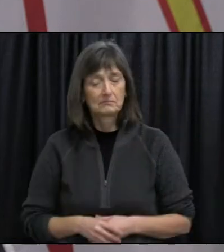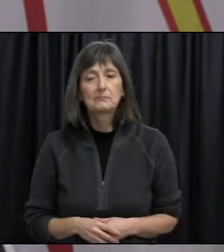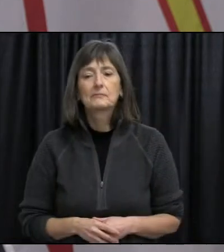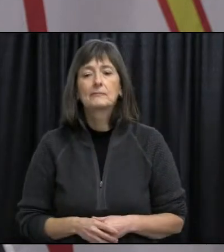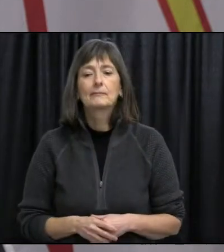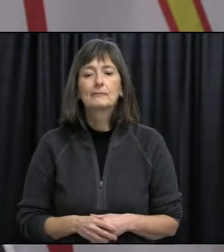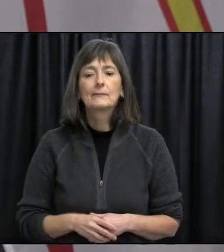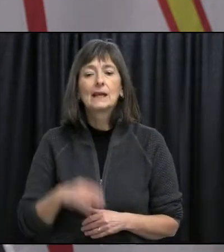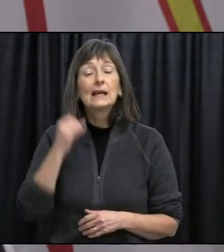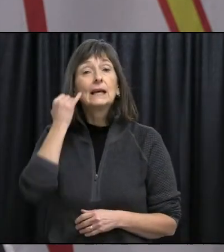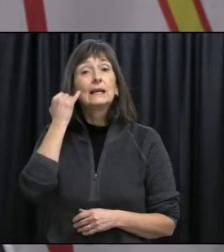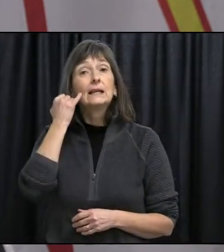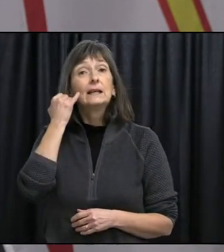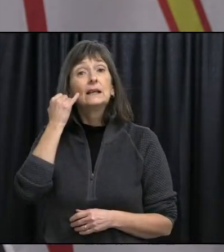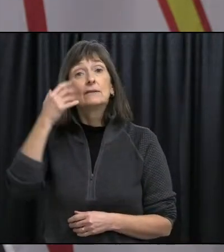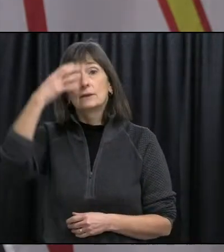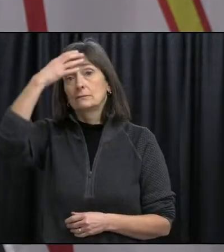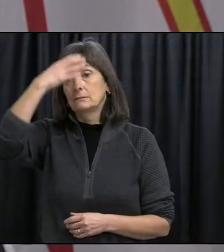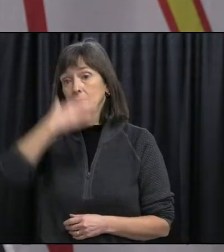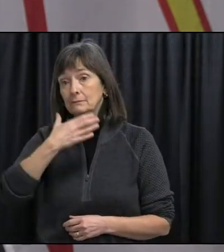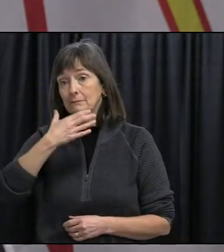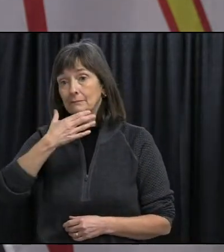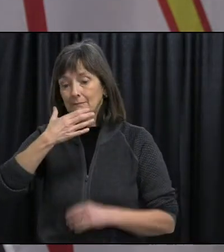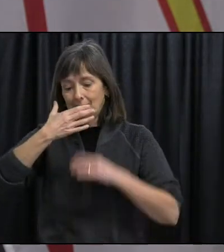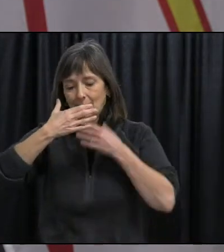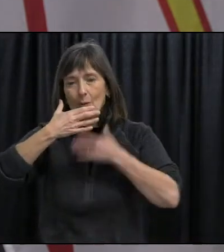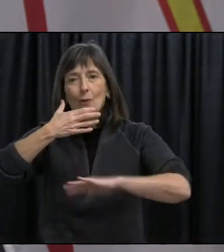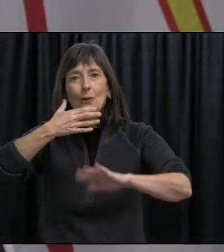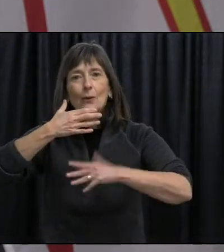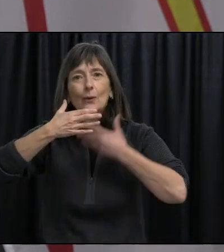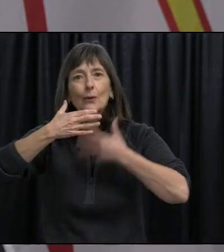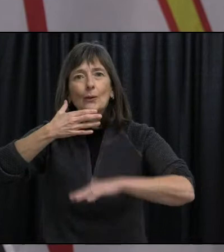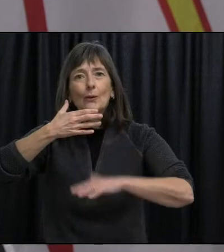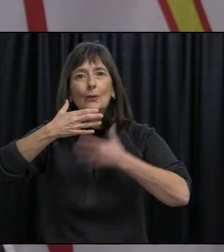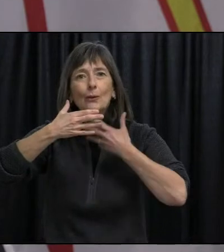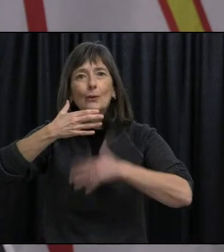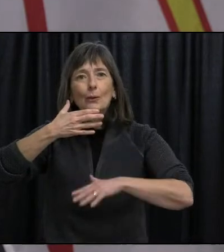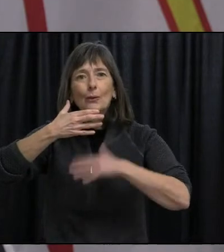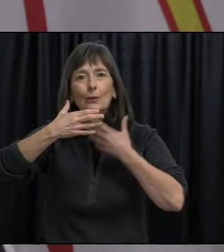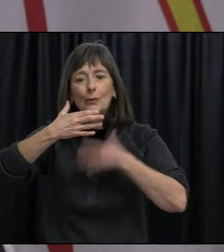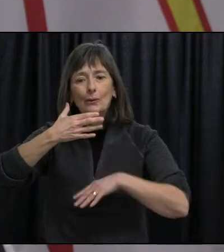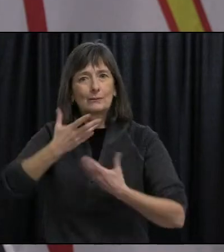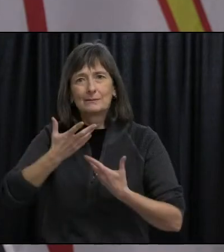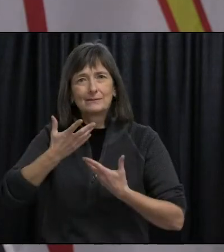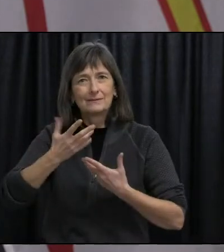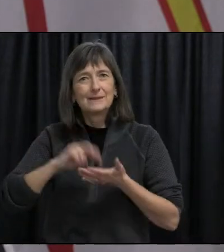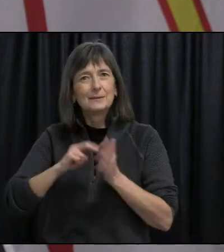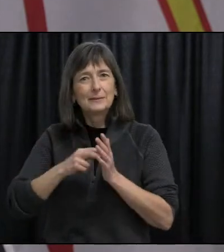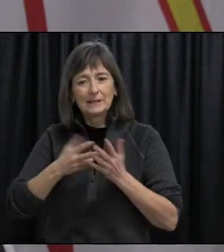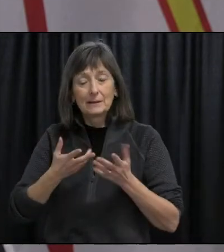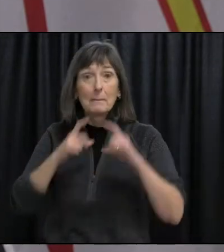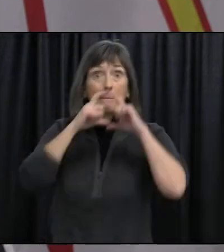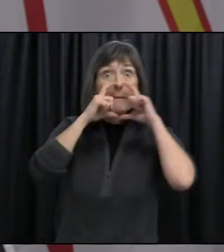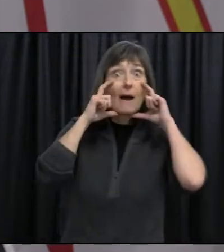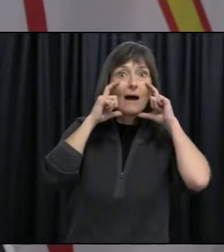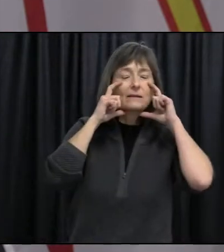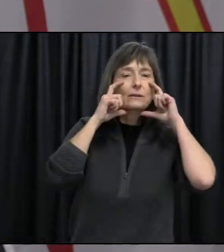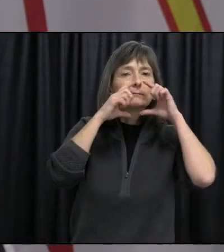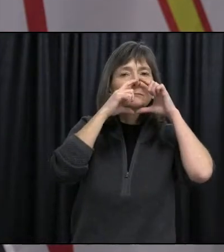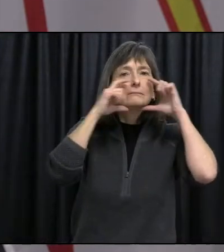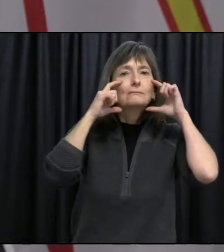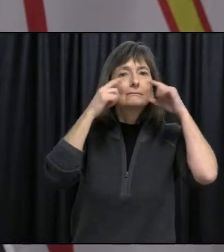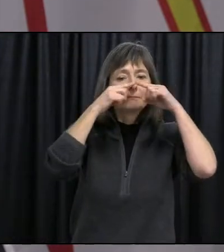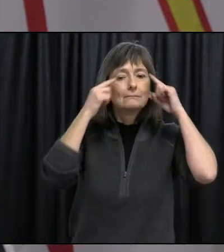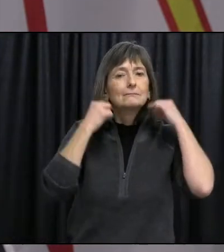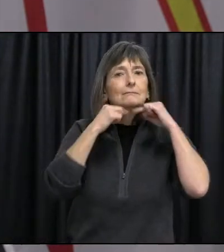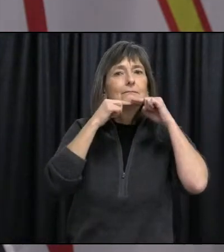So if you have a face shield on, of course, it's open at the bottom, so droplets can fall out the bottom, as opposed to if you wear a mask where it's tight across the